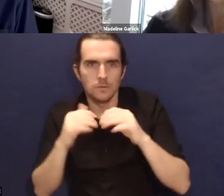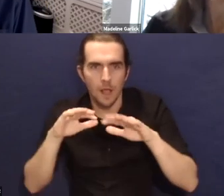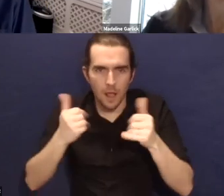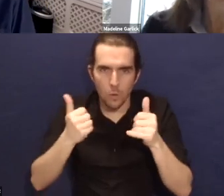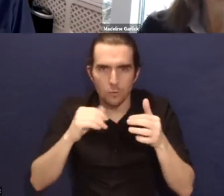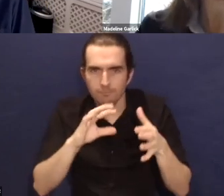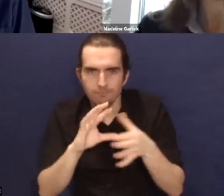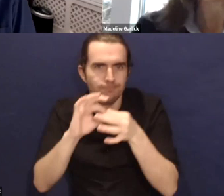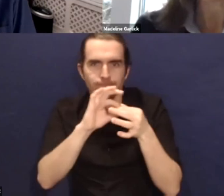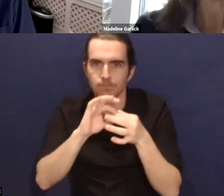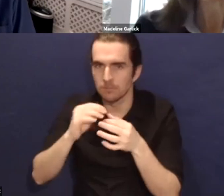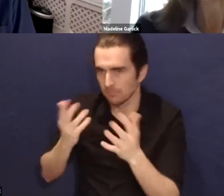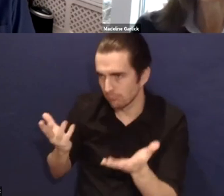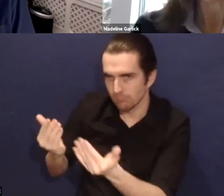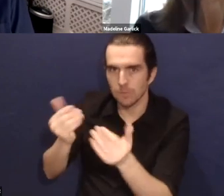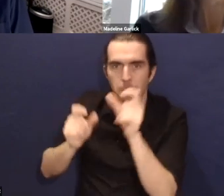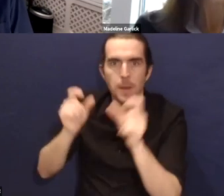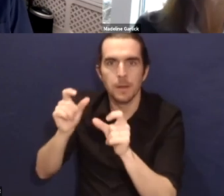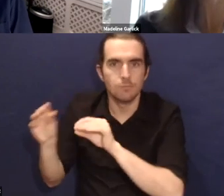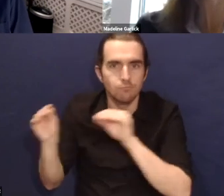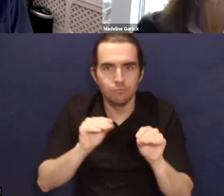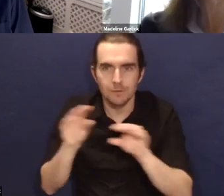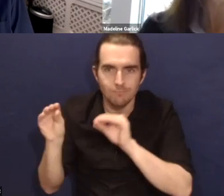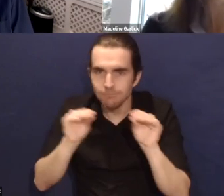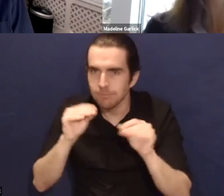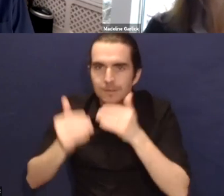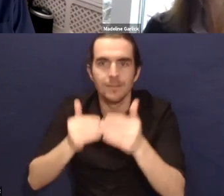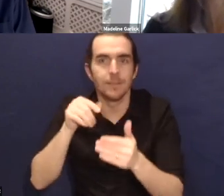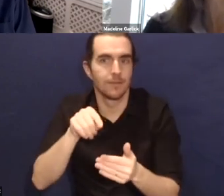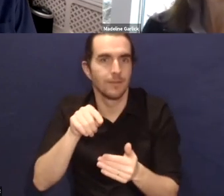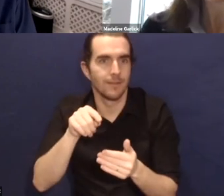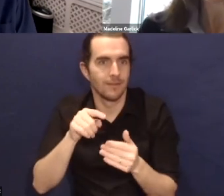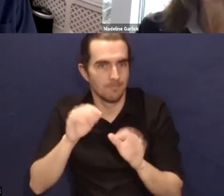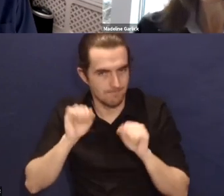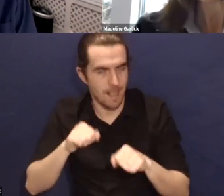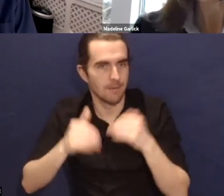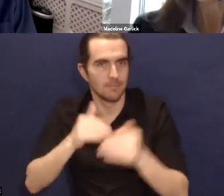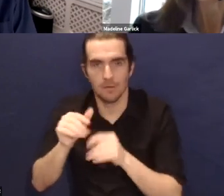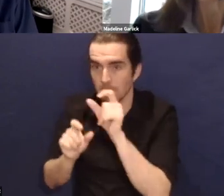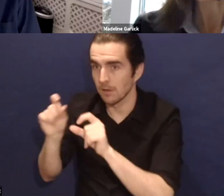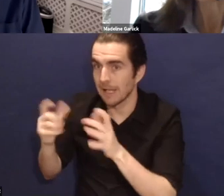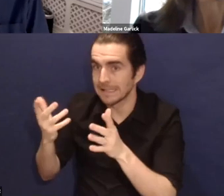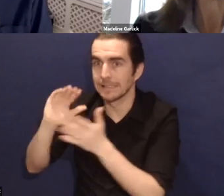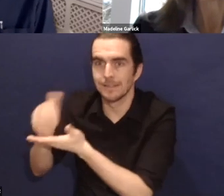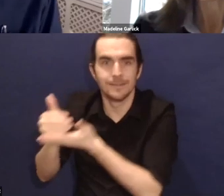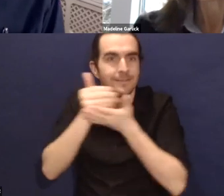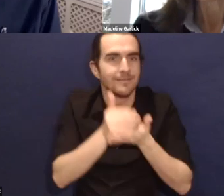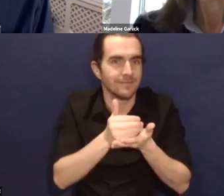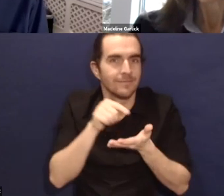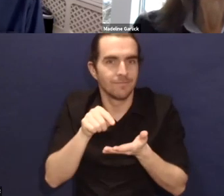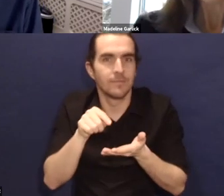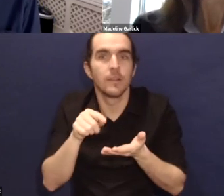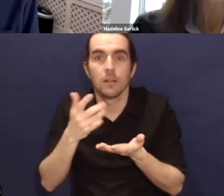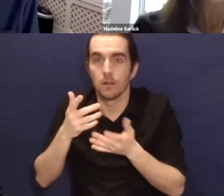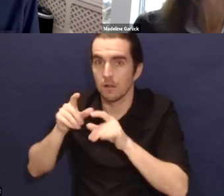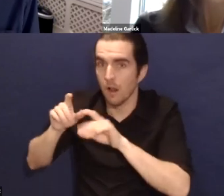asylum claims to be dealt with are going to be able to see those progress even in the pandemic as it continues. We